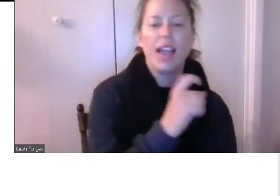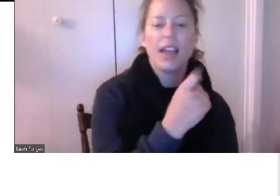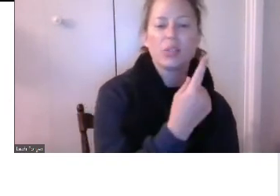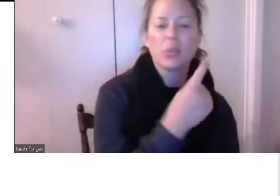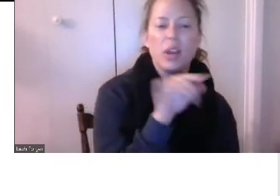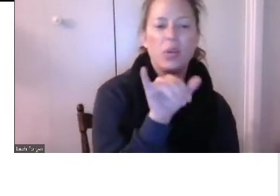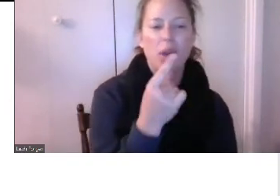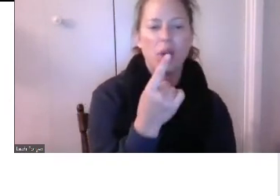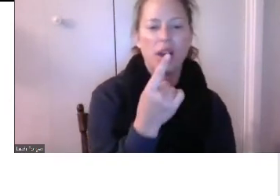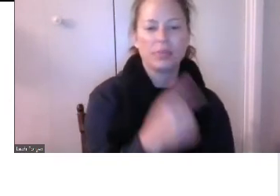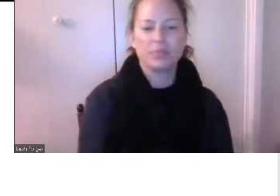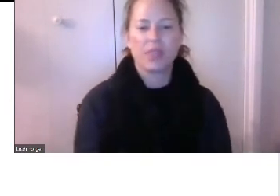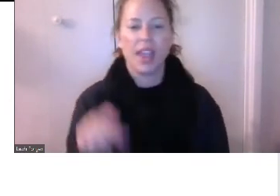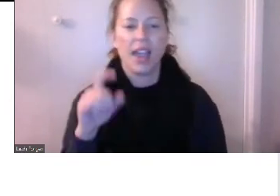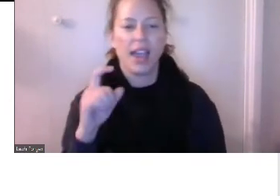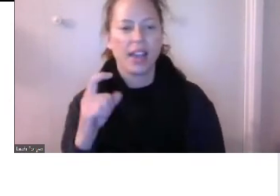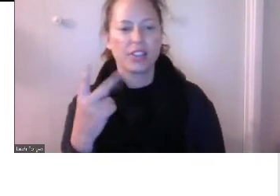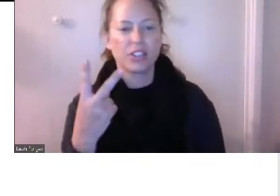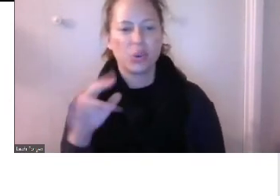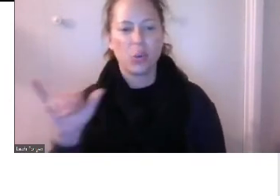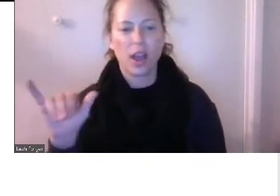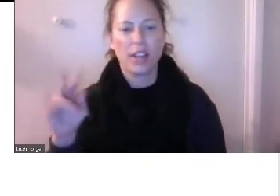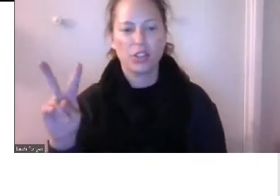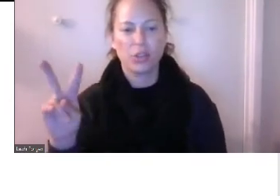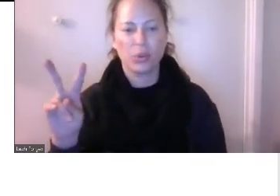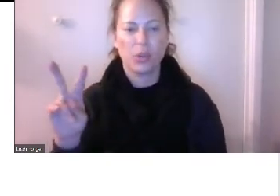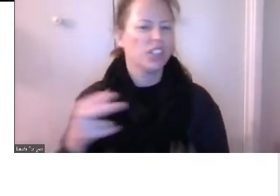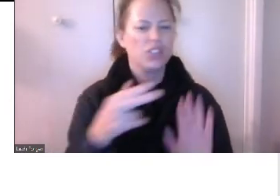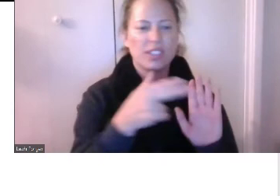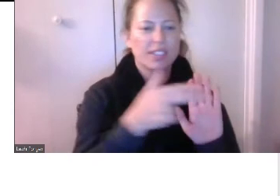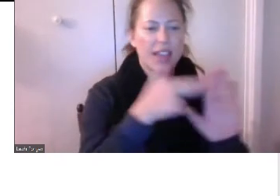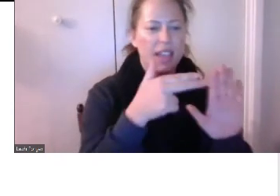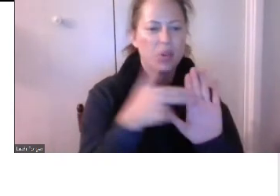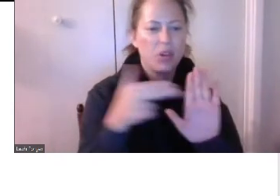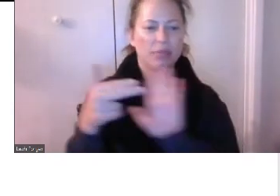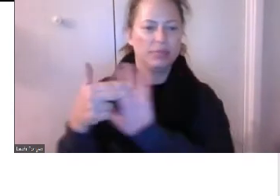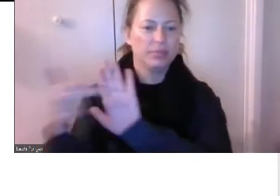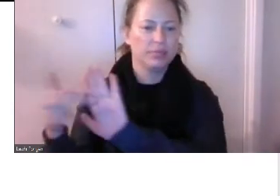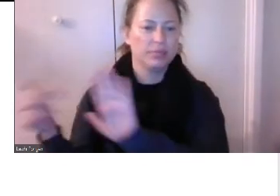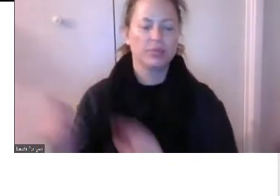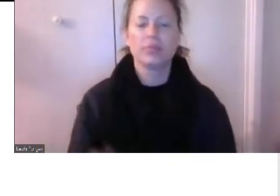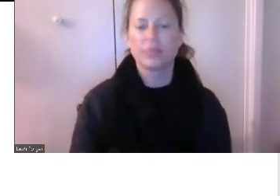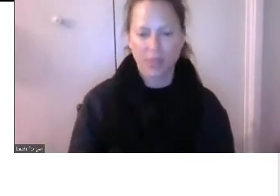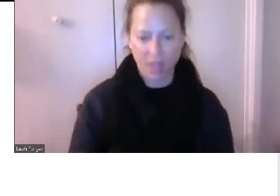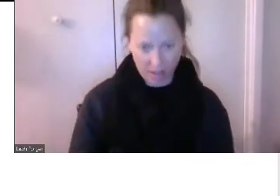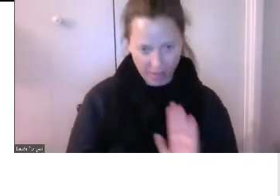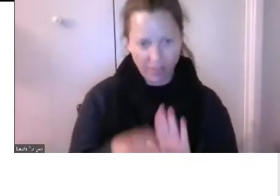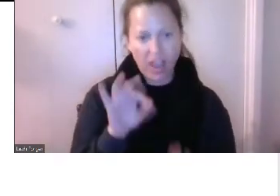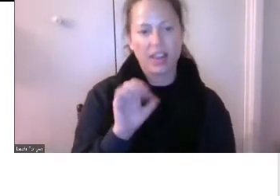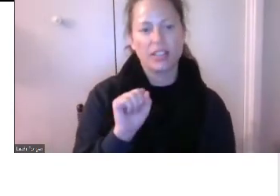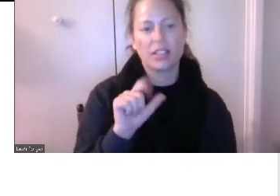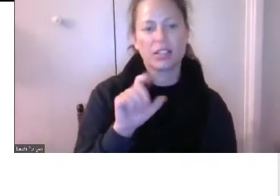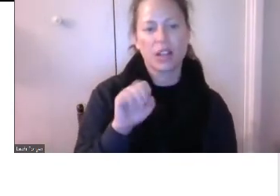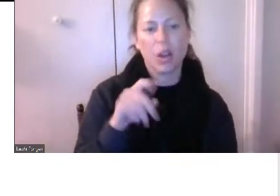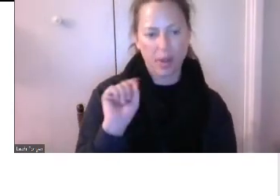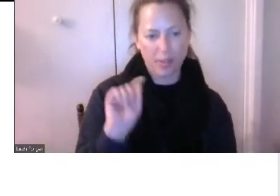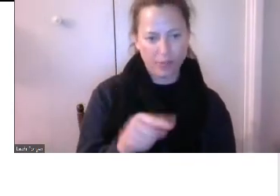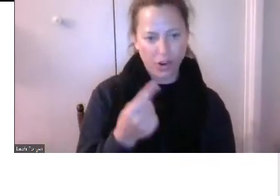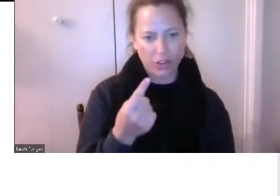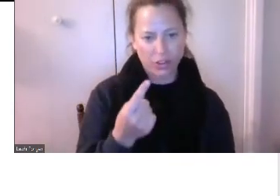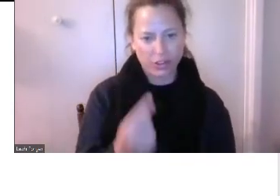x2, y2. So again, right now what we're doing is finding the slope first. Okay, m